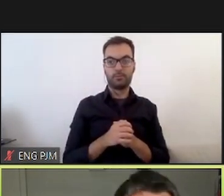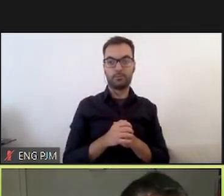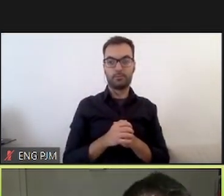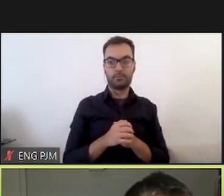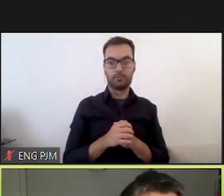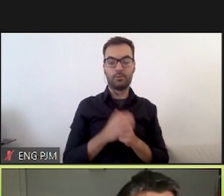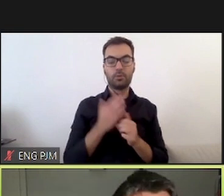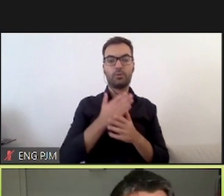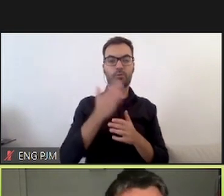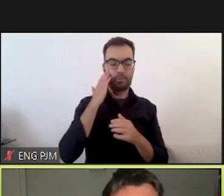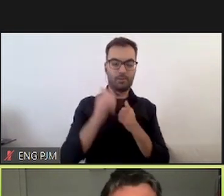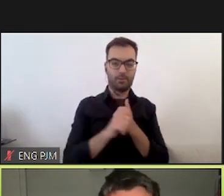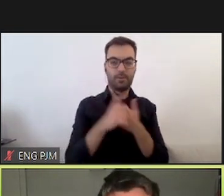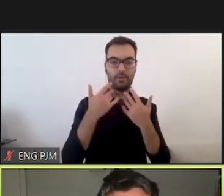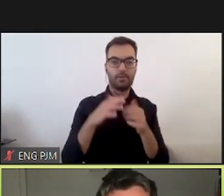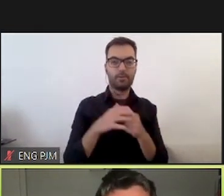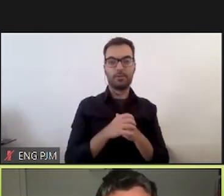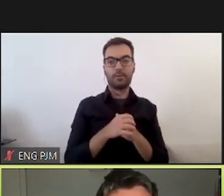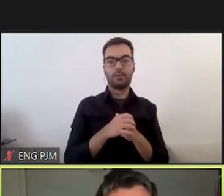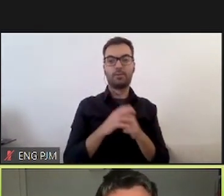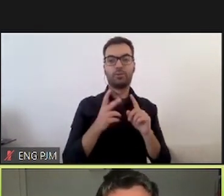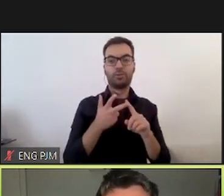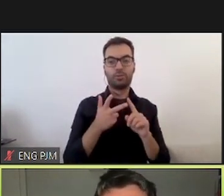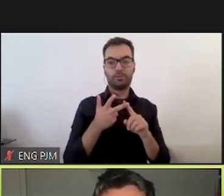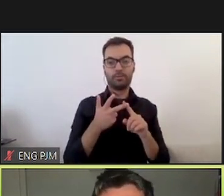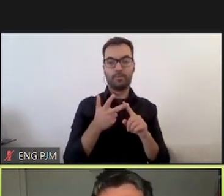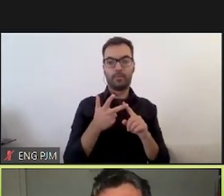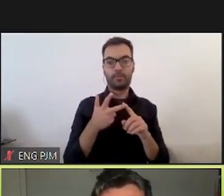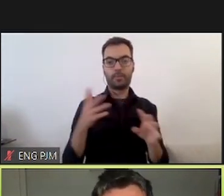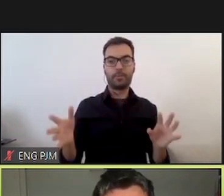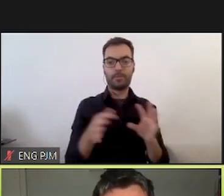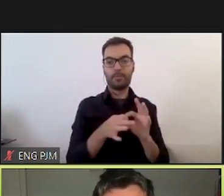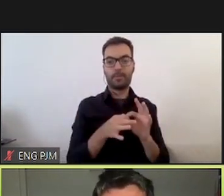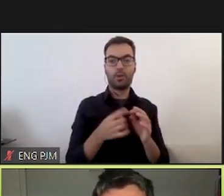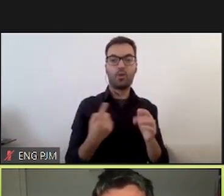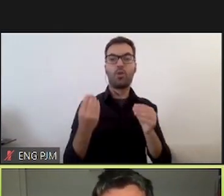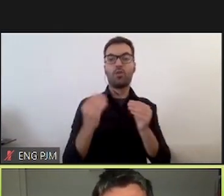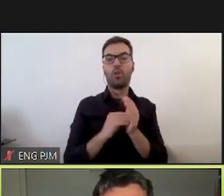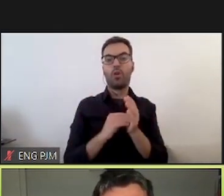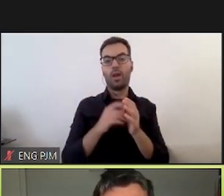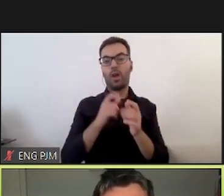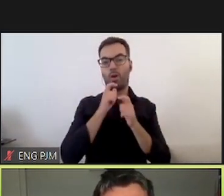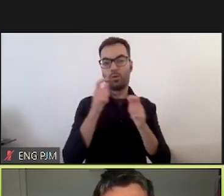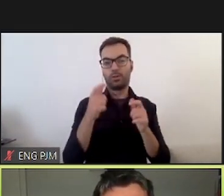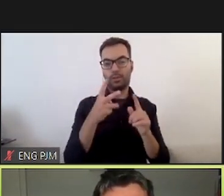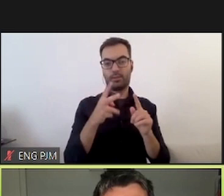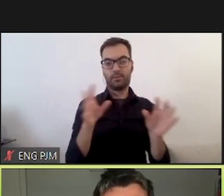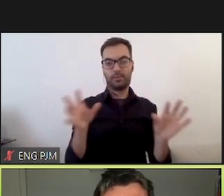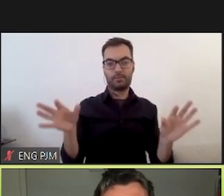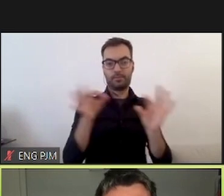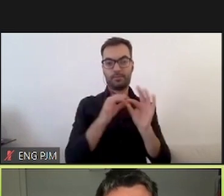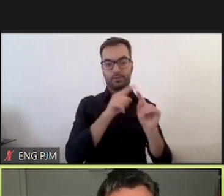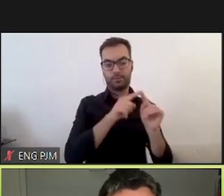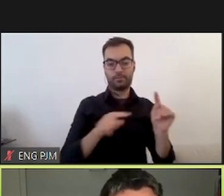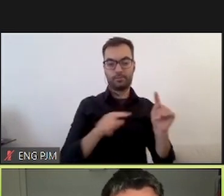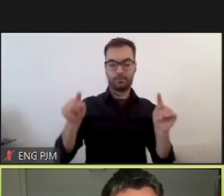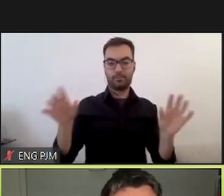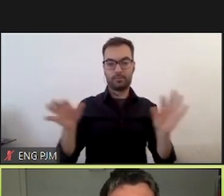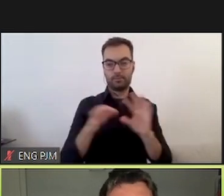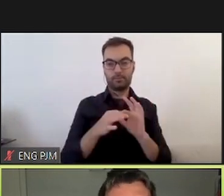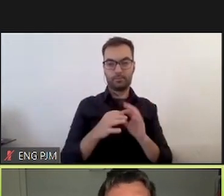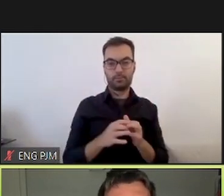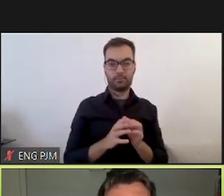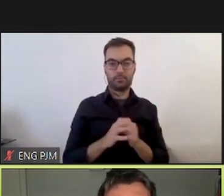I see. Okay, so number 3 is related to the dodaj ogłoszenia. So you can see when I hover